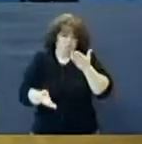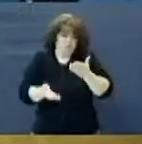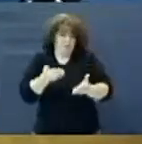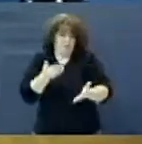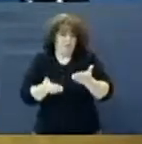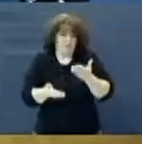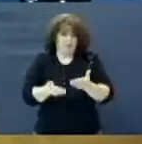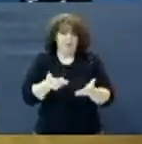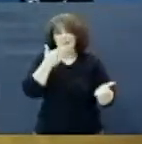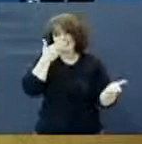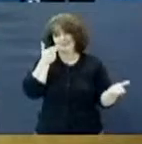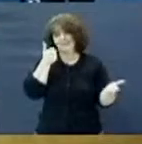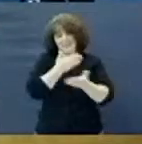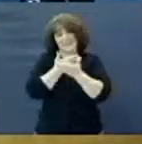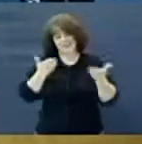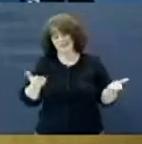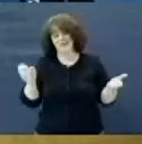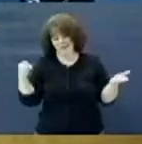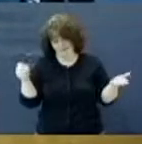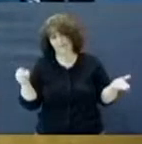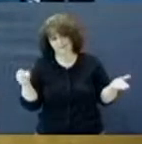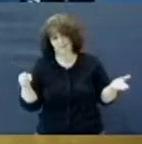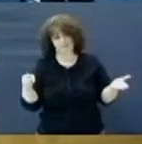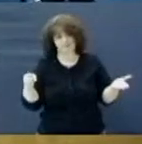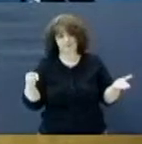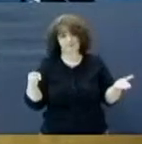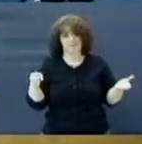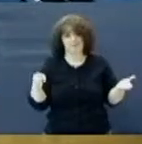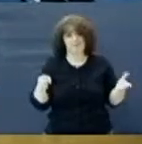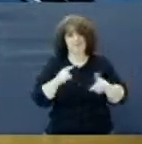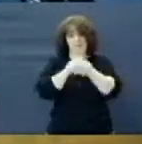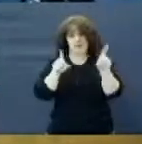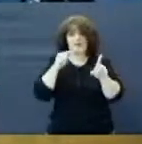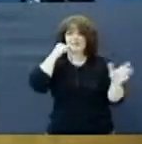That's a real funny little thing, isn't it? But can I tell you?